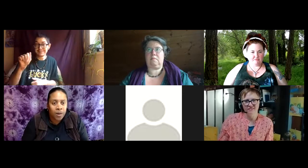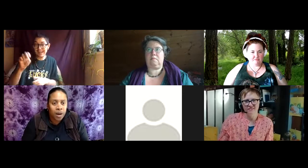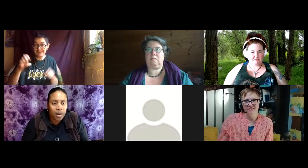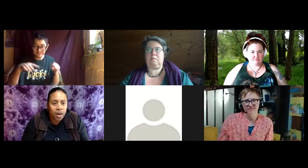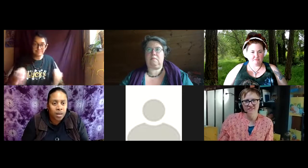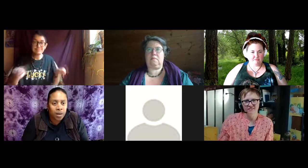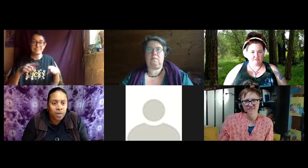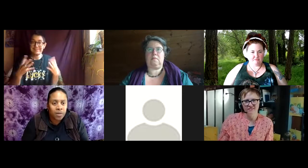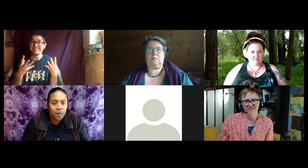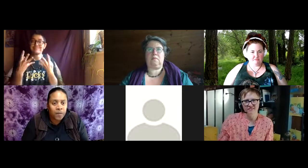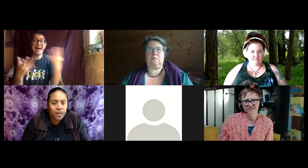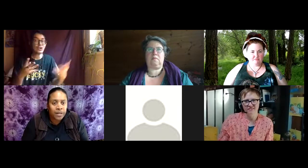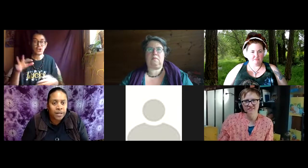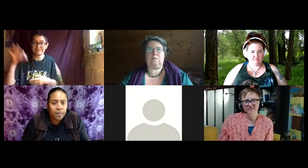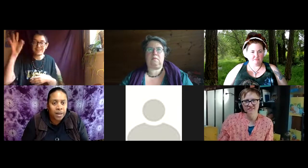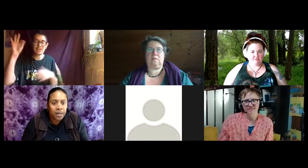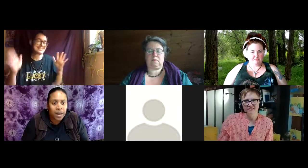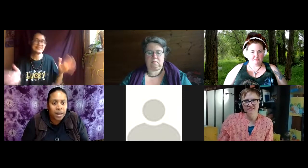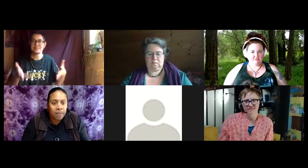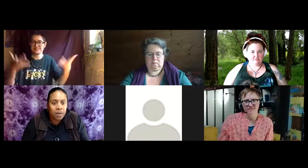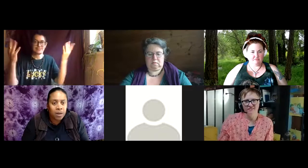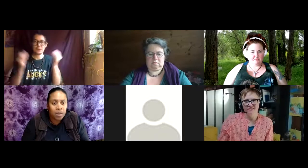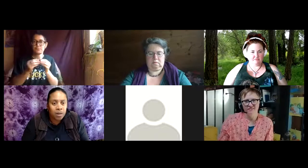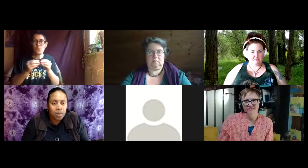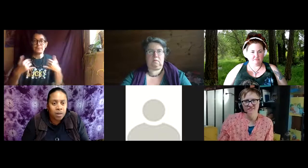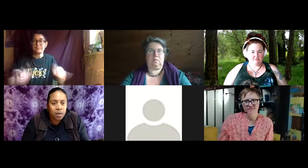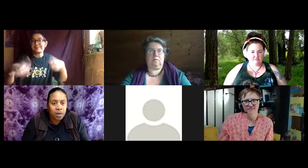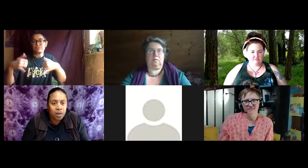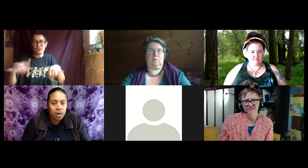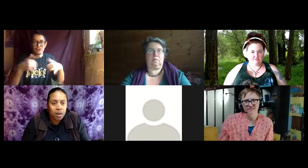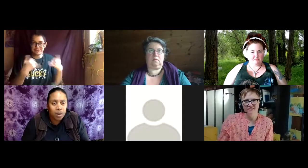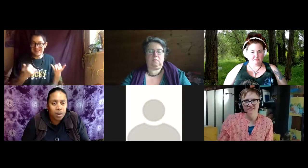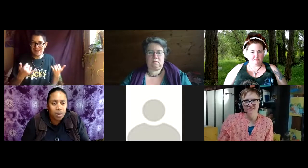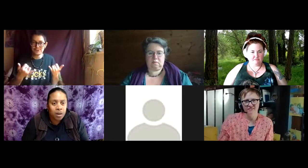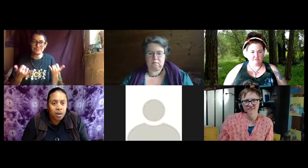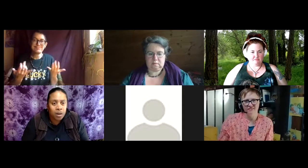Why are you calling on them? And so, for instance, Beltane,